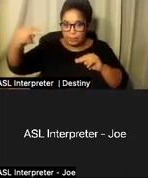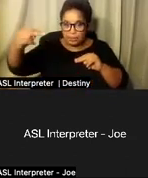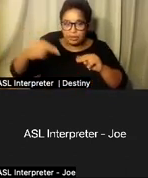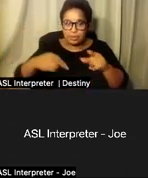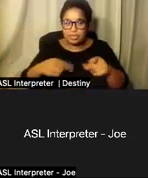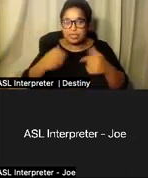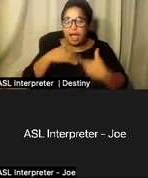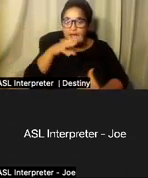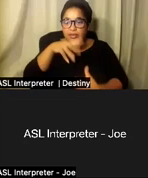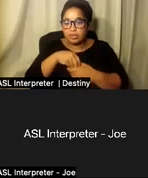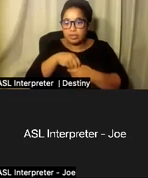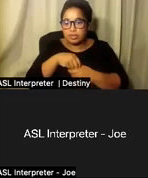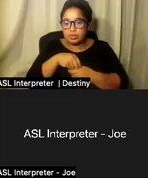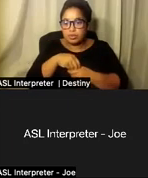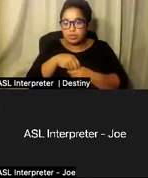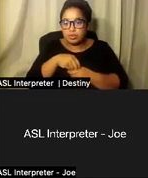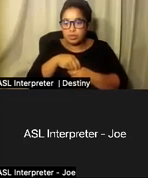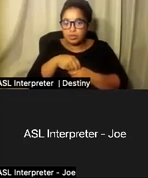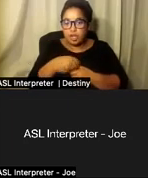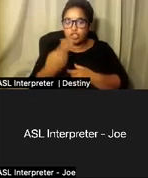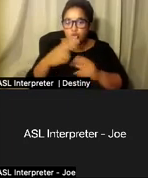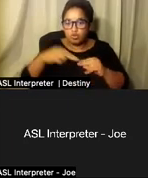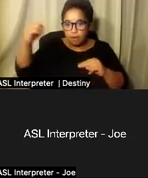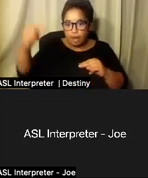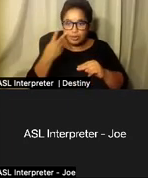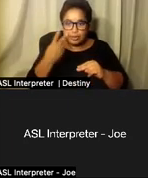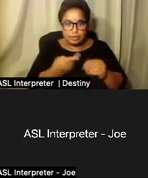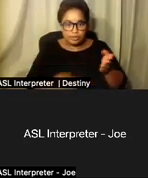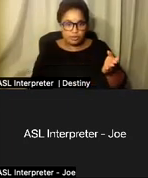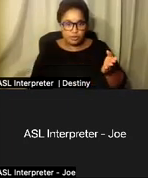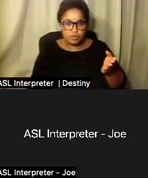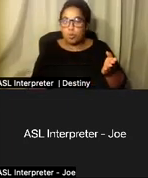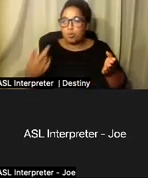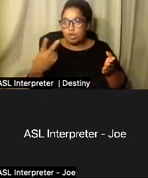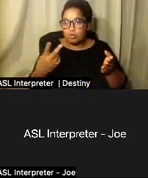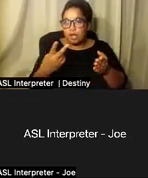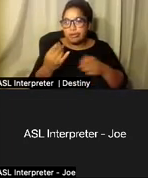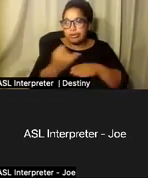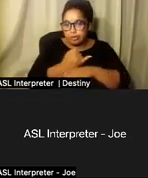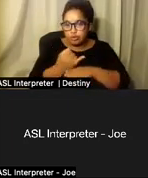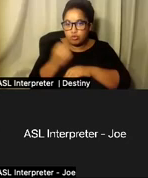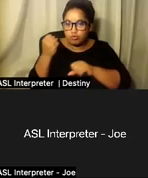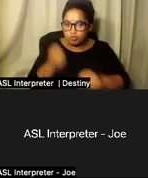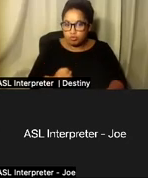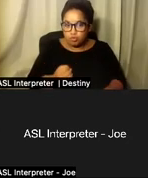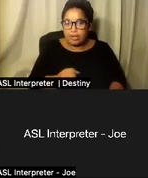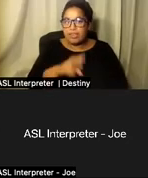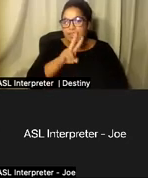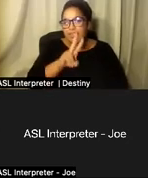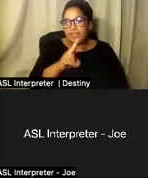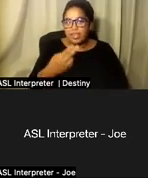comes with the two straps here with the industrial strength adhesive, the VHB